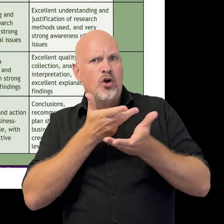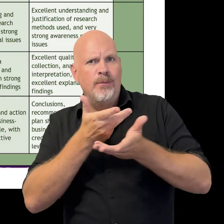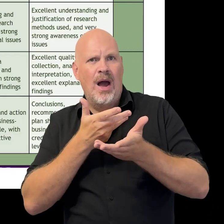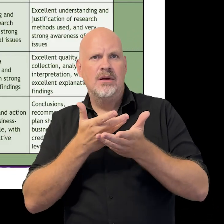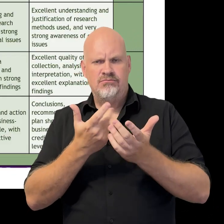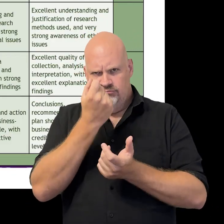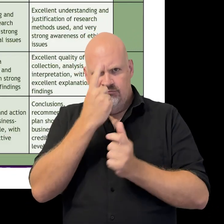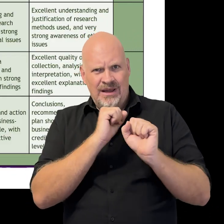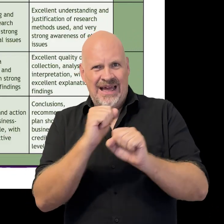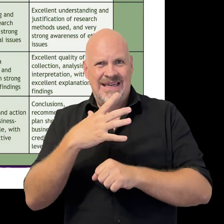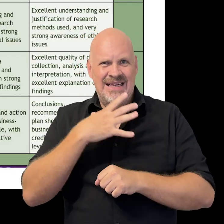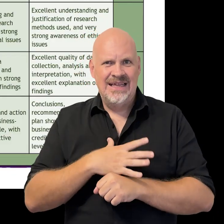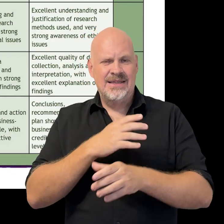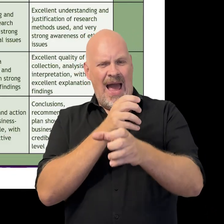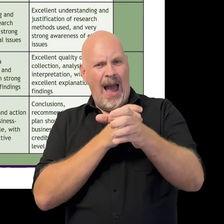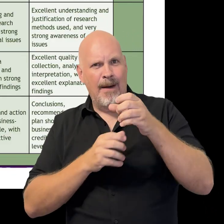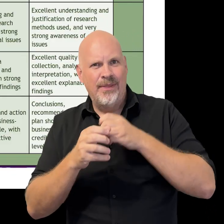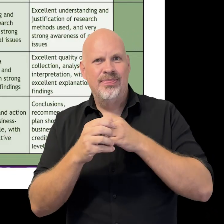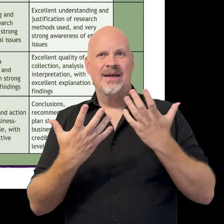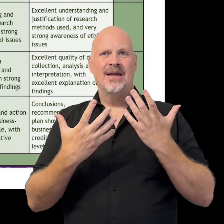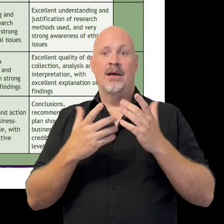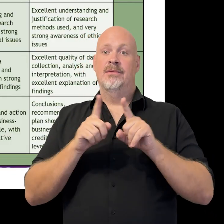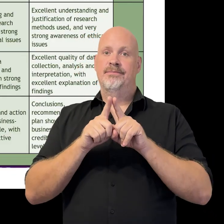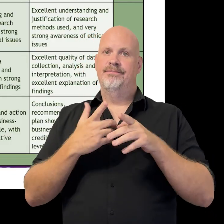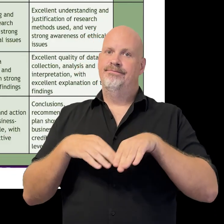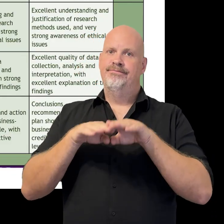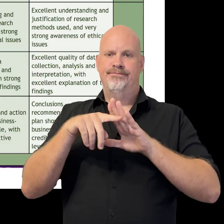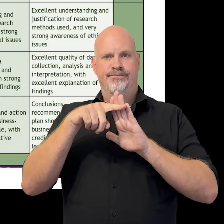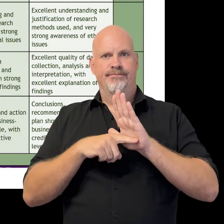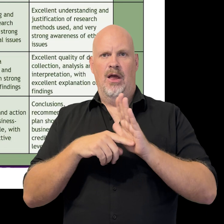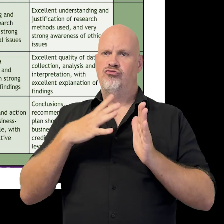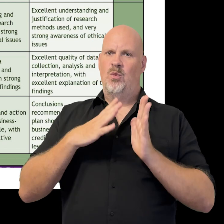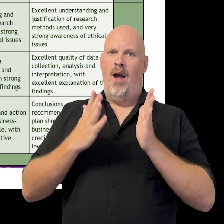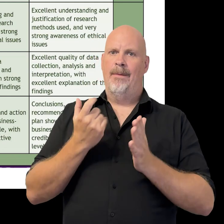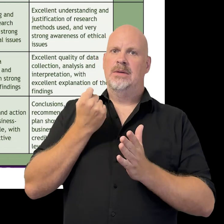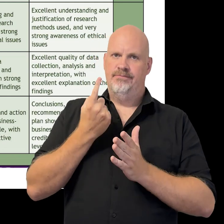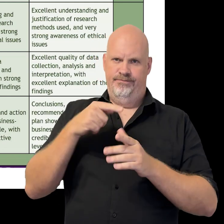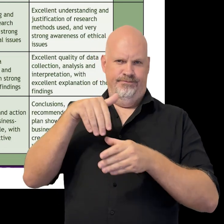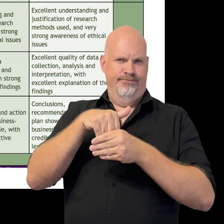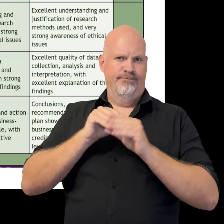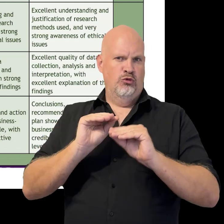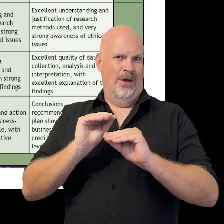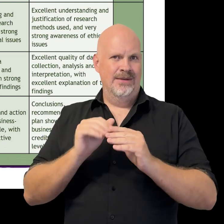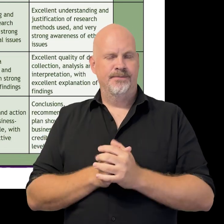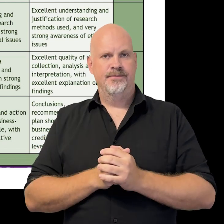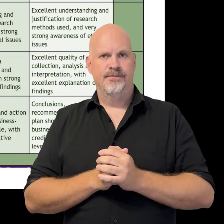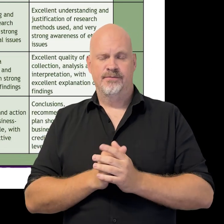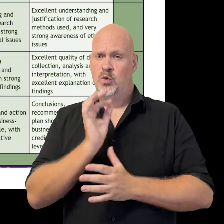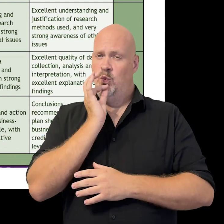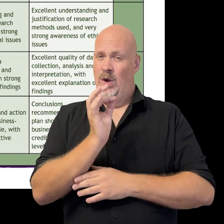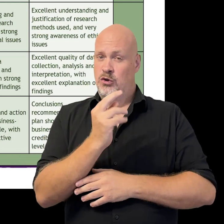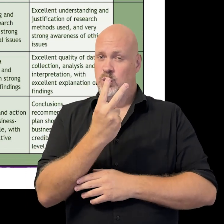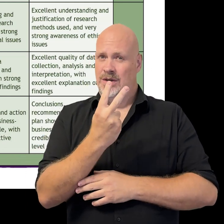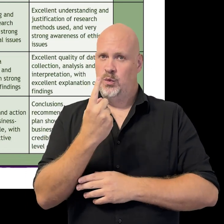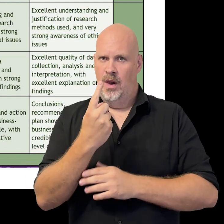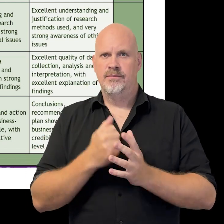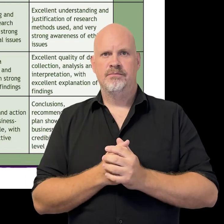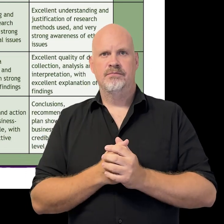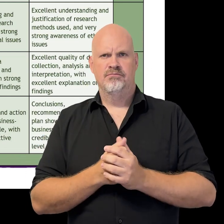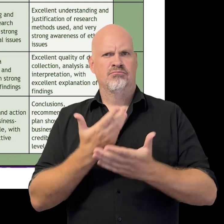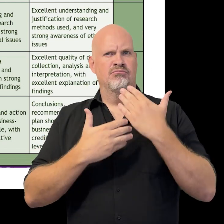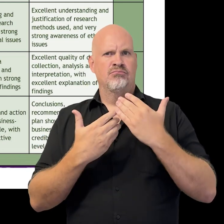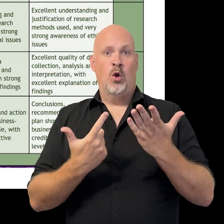requirements of the assignment, I think it's always useful for you to keep referring, as you're completing the assignment, that you